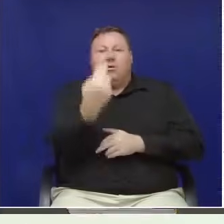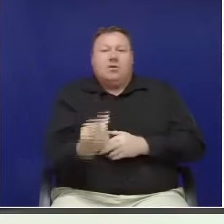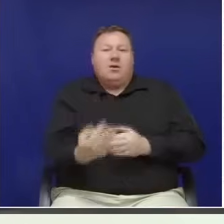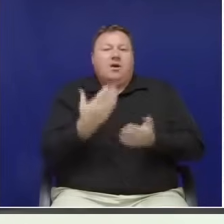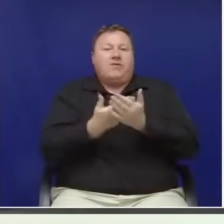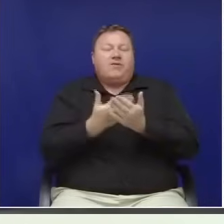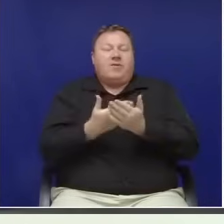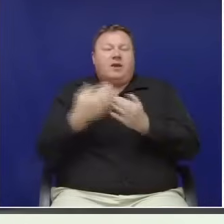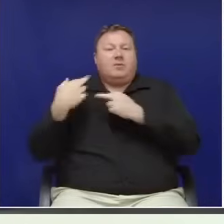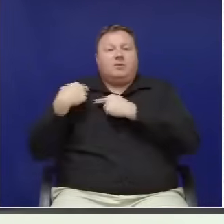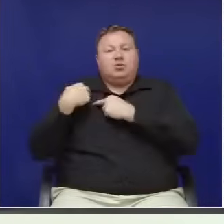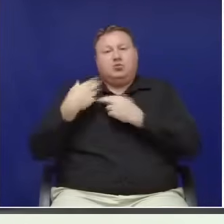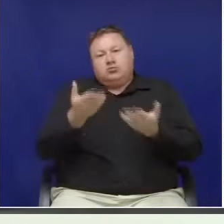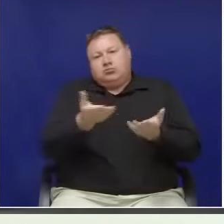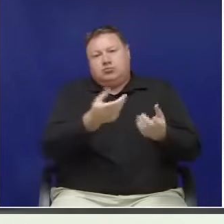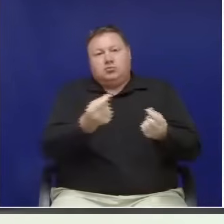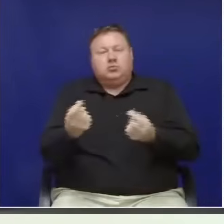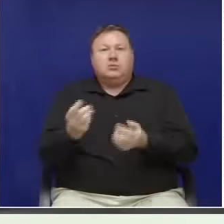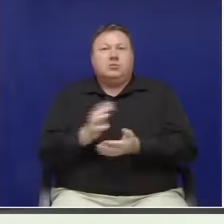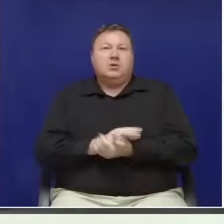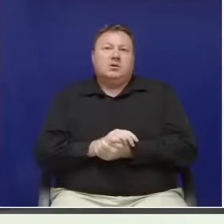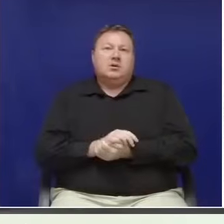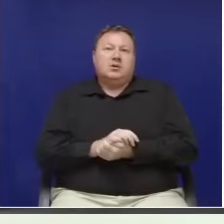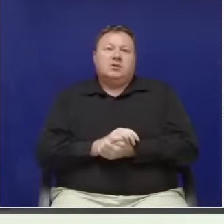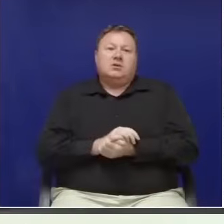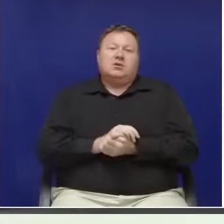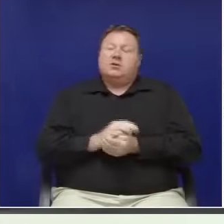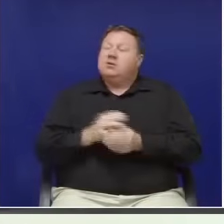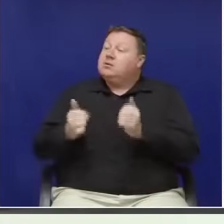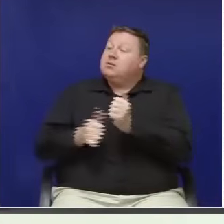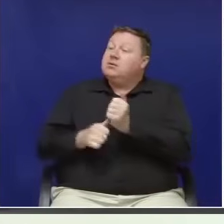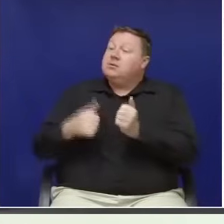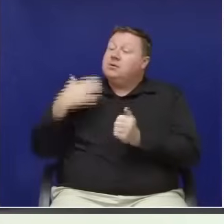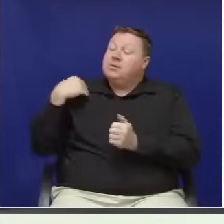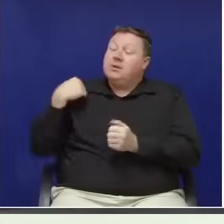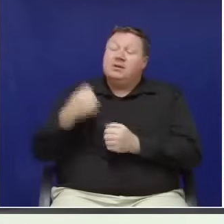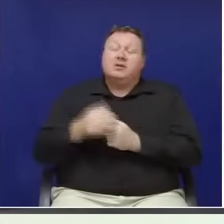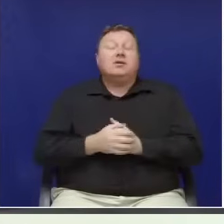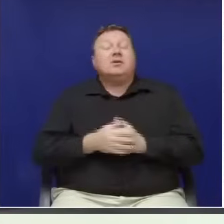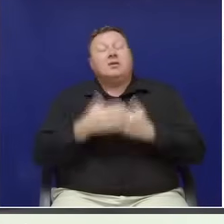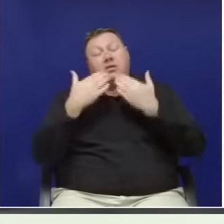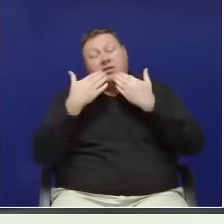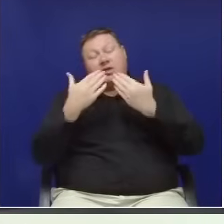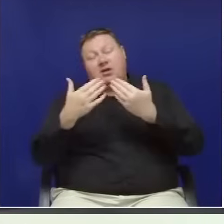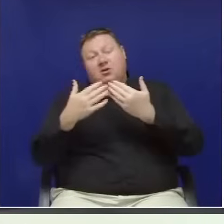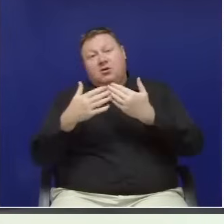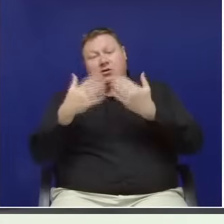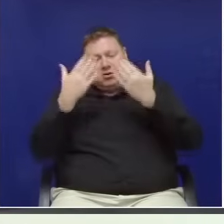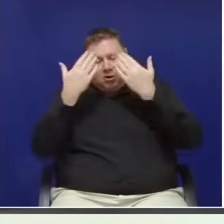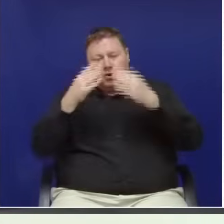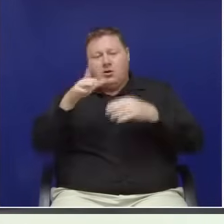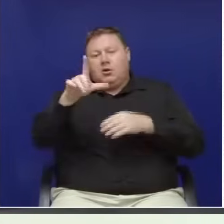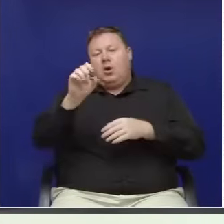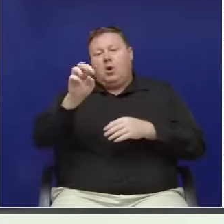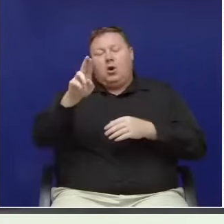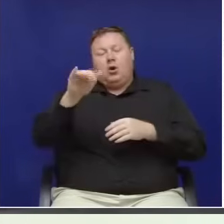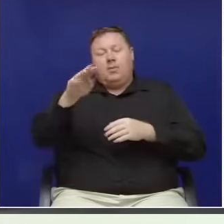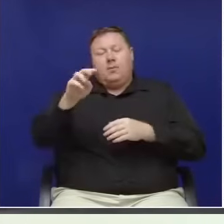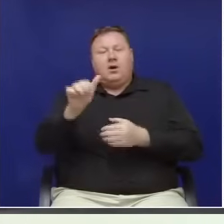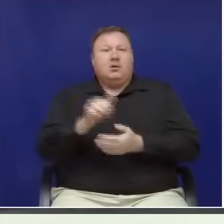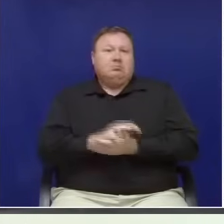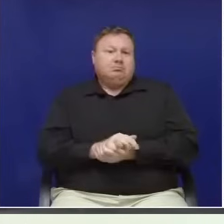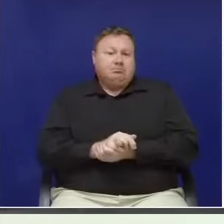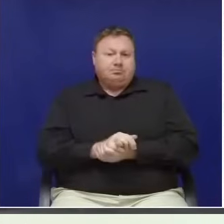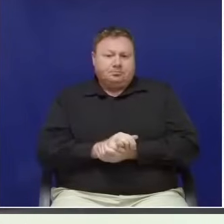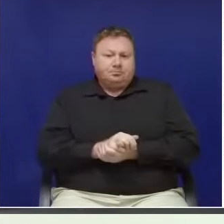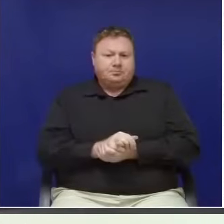Honorable Deputy Minister. Thank you very much, Chair. Thanks, Honorable Lorima. I might not be